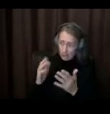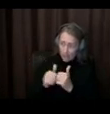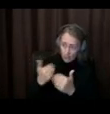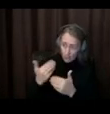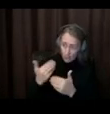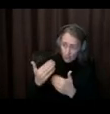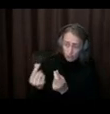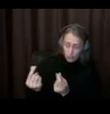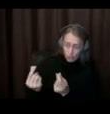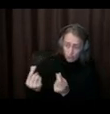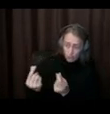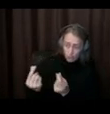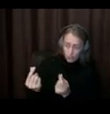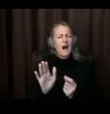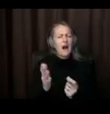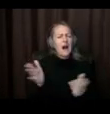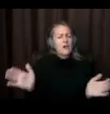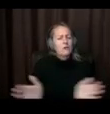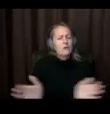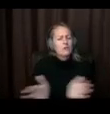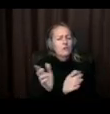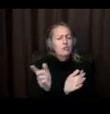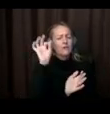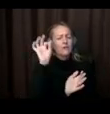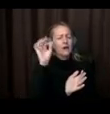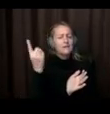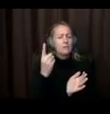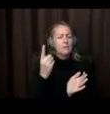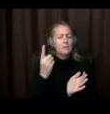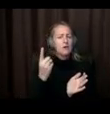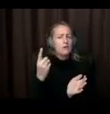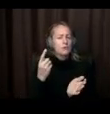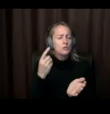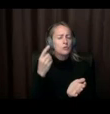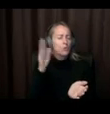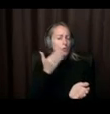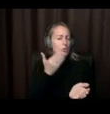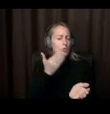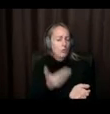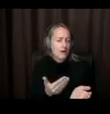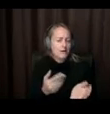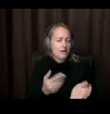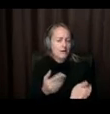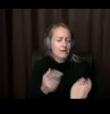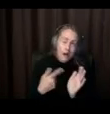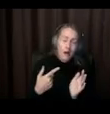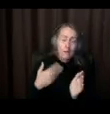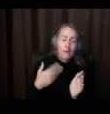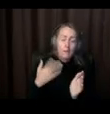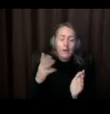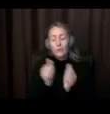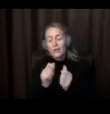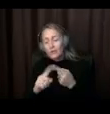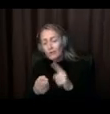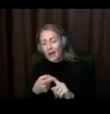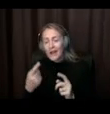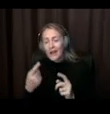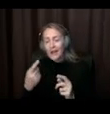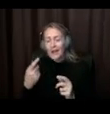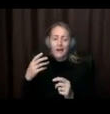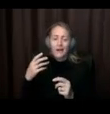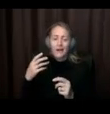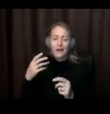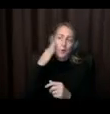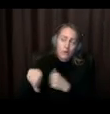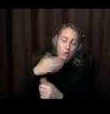well or is not on your team. And the reason being is that you end up talking about things, you talk about friendship stuff, right? Find someone that